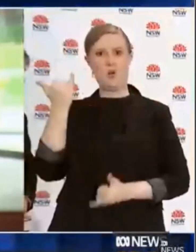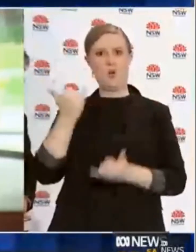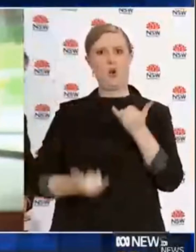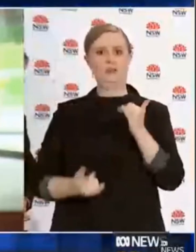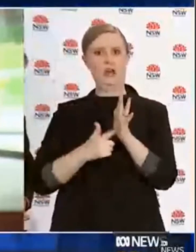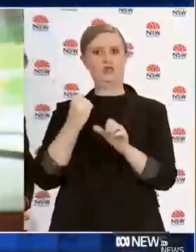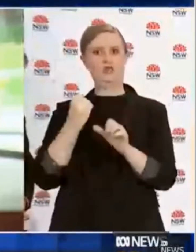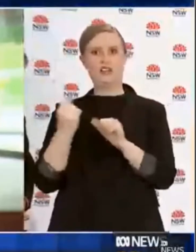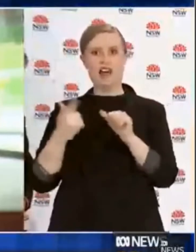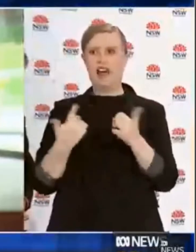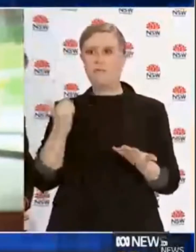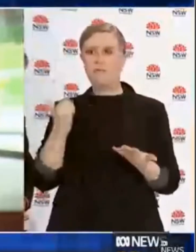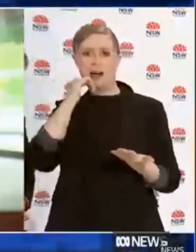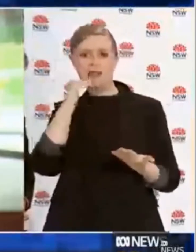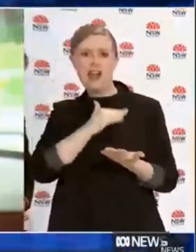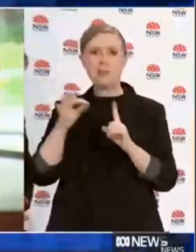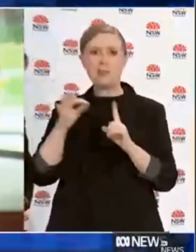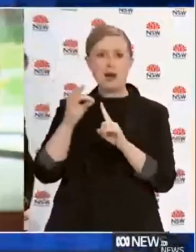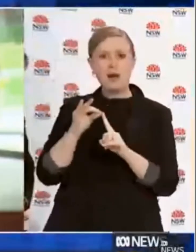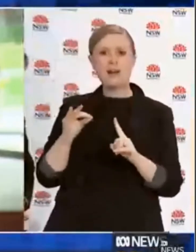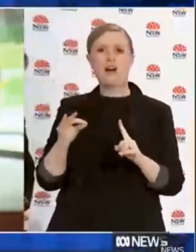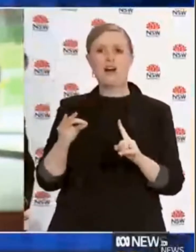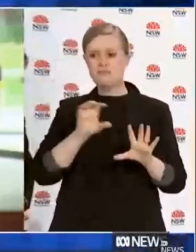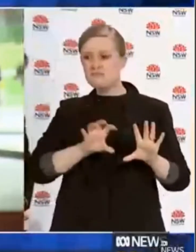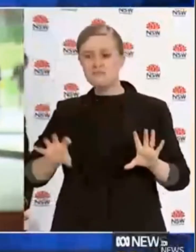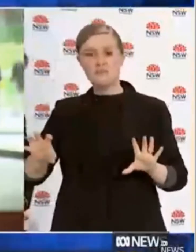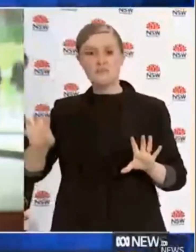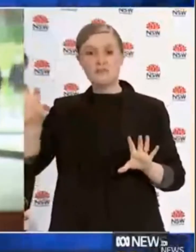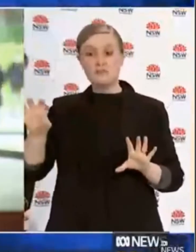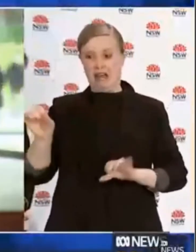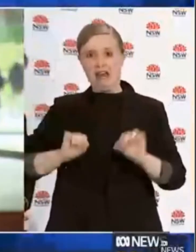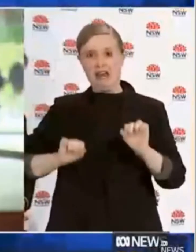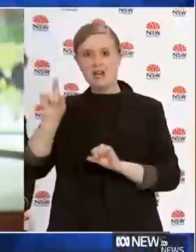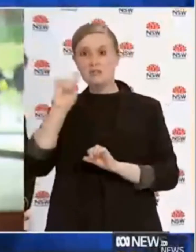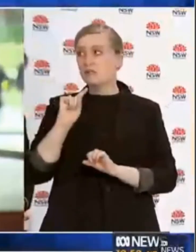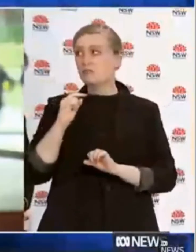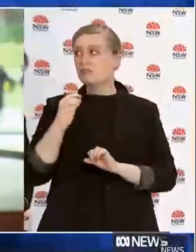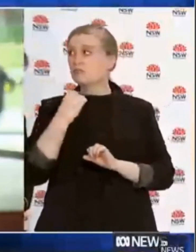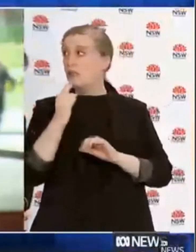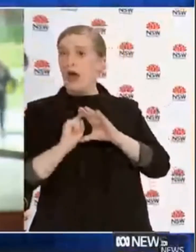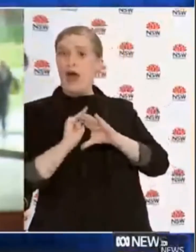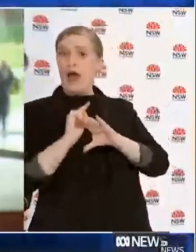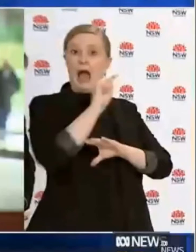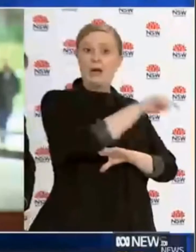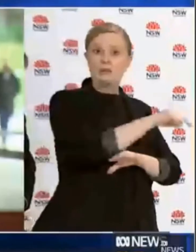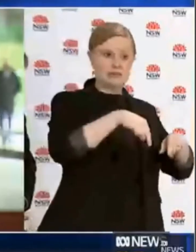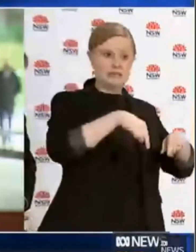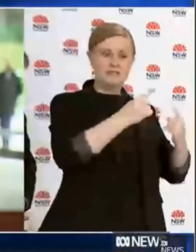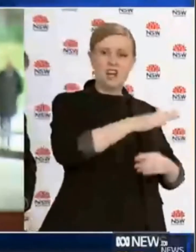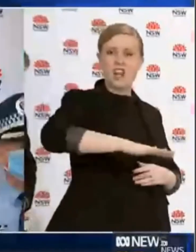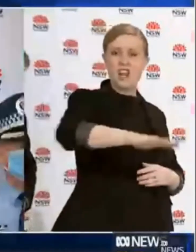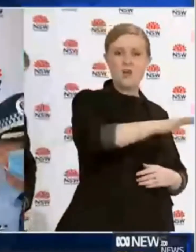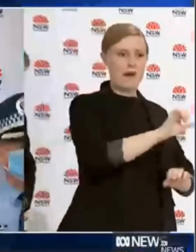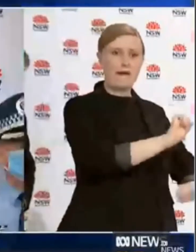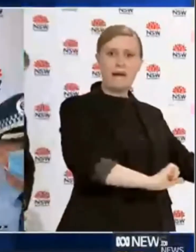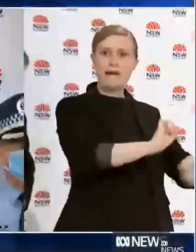thing. Can you clarify, under the public health orders, is that allowed for cleaners to leave those 8 hotspots and clean apartment buildings in other parts of Sydney?